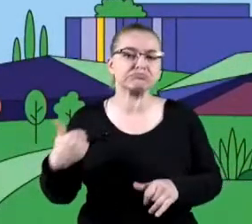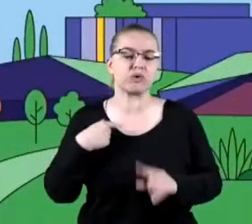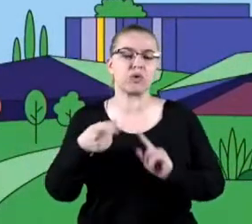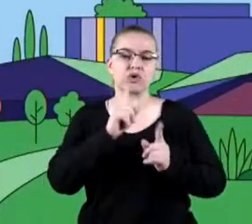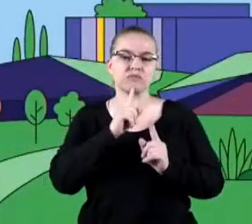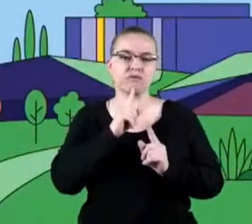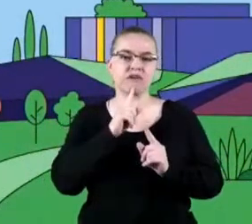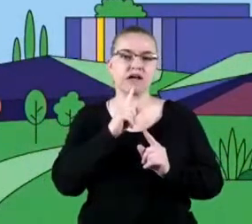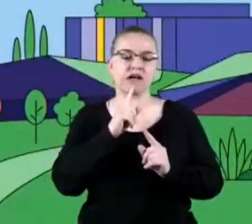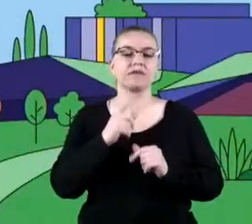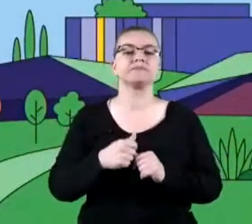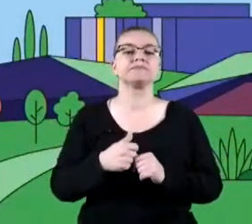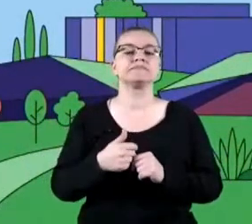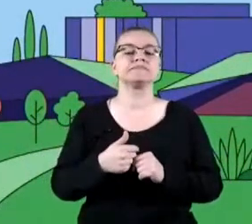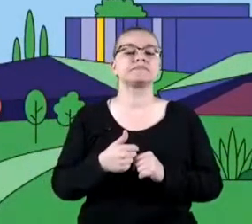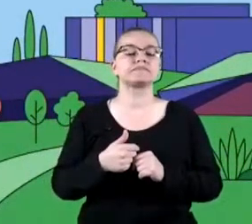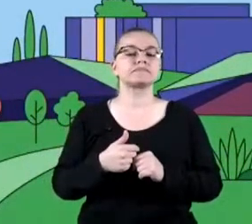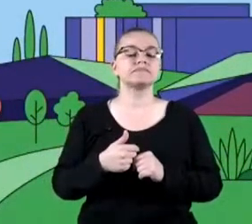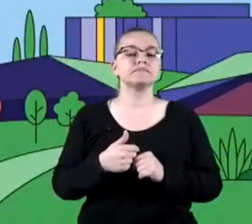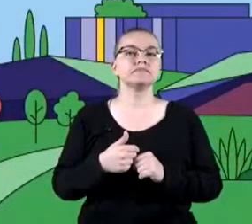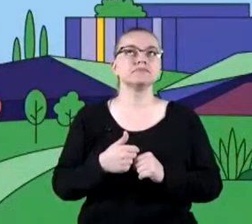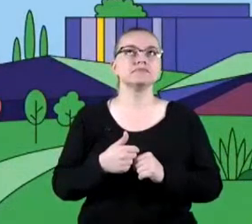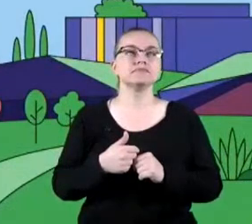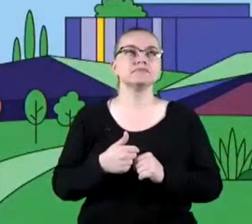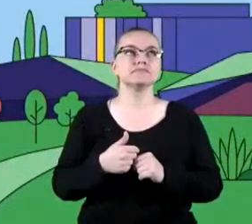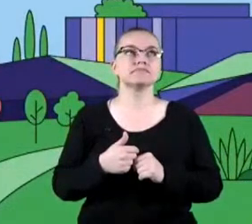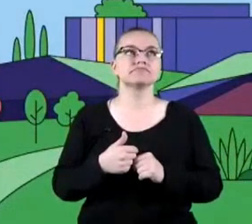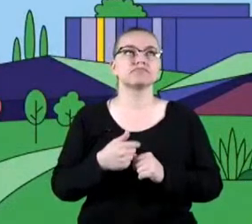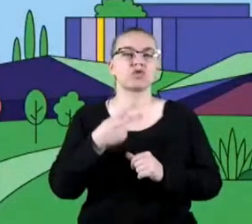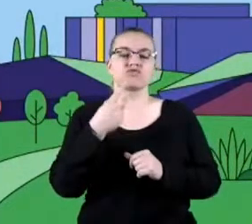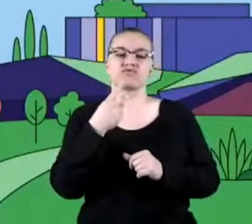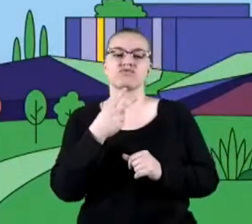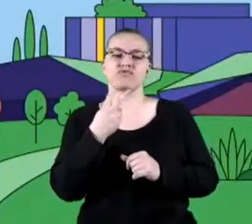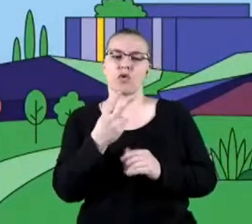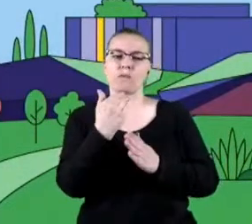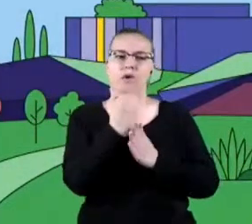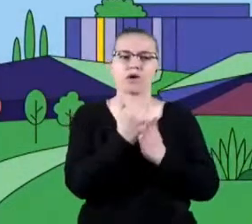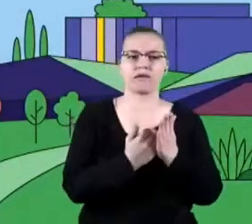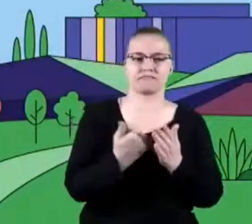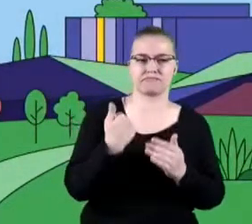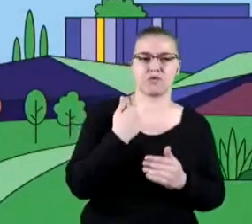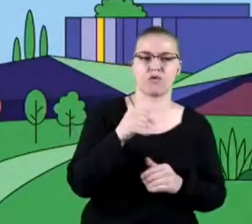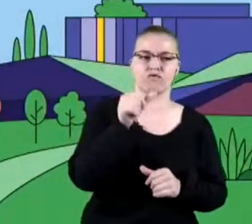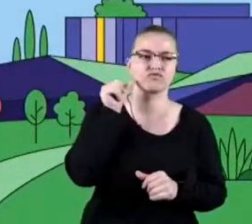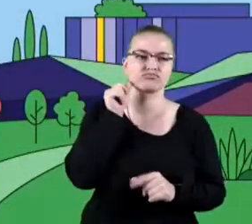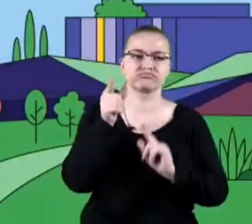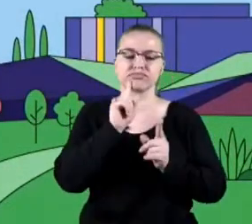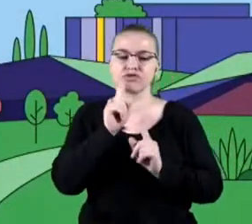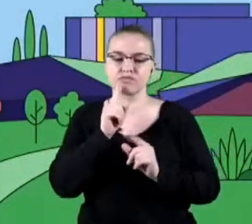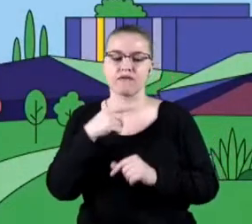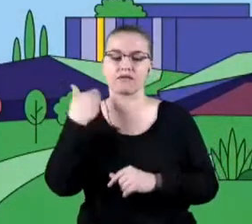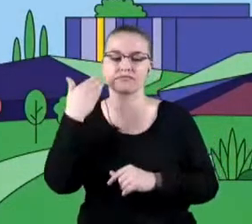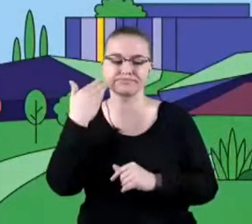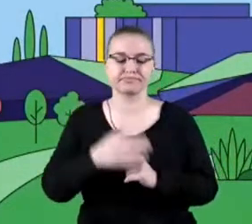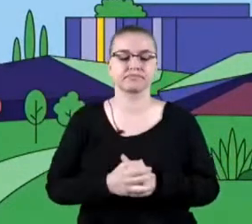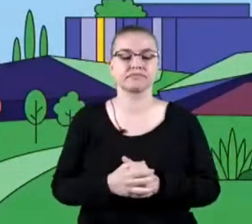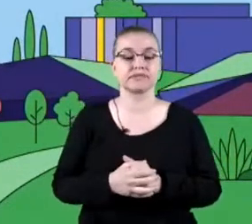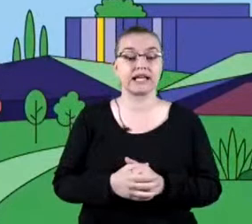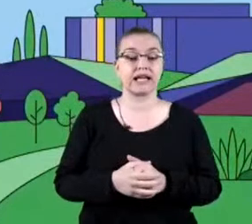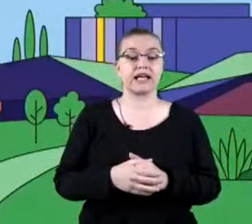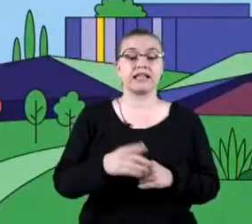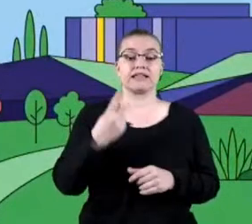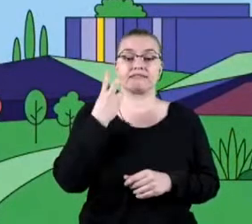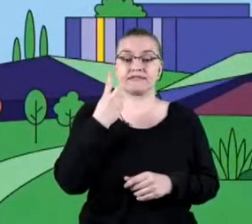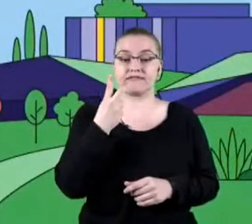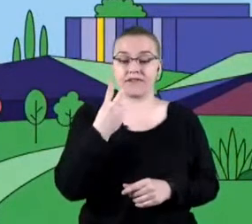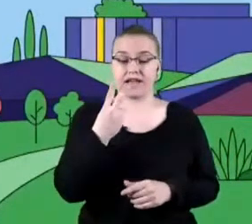governance. So these two areas are very important in cases where we need to